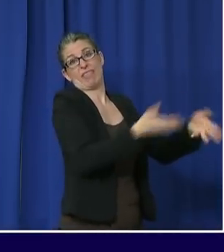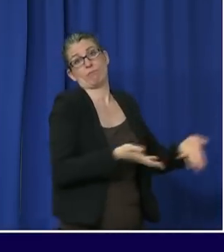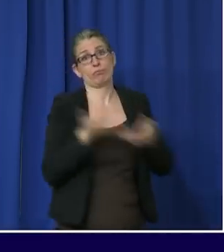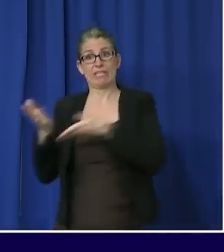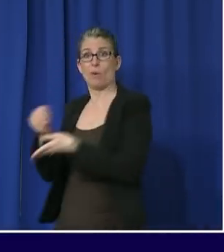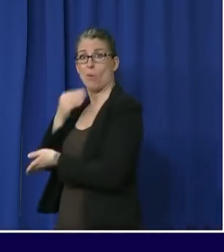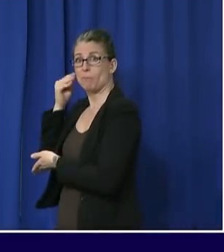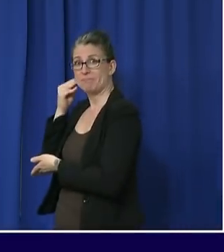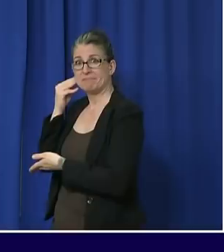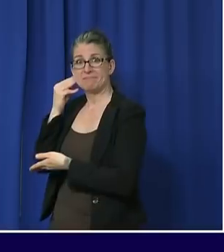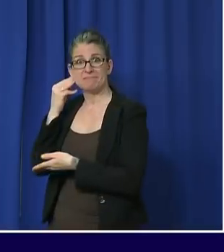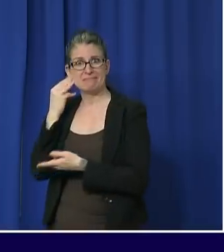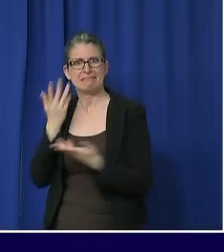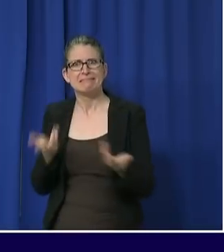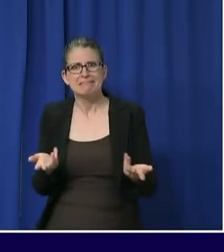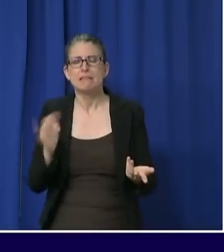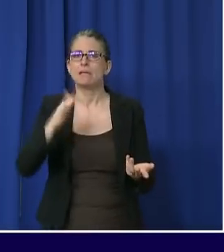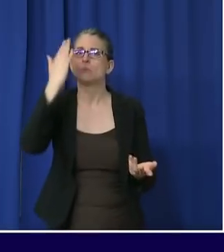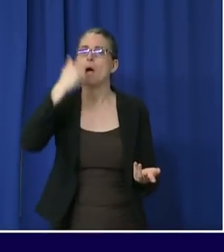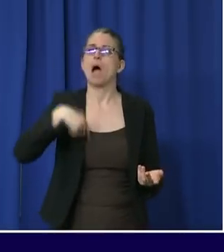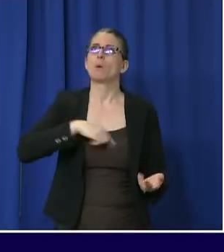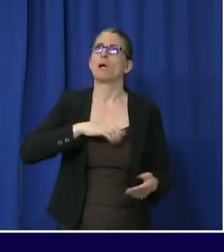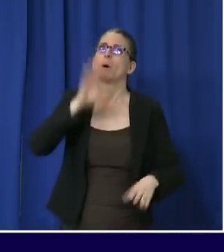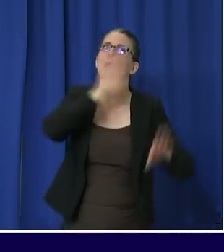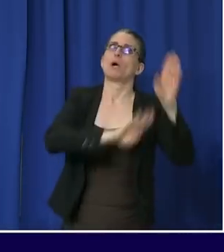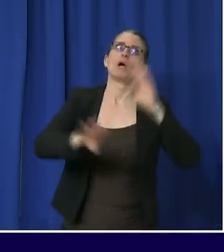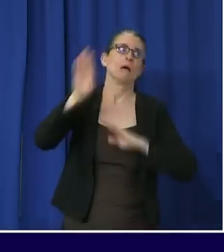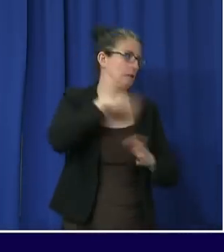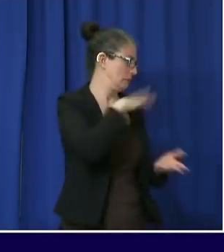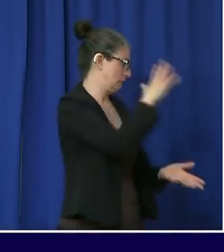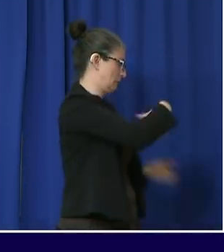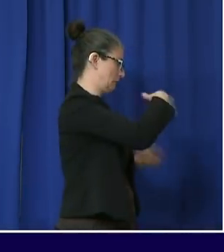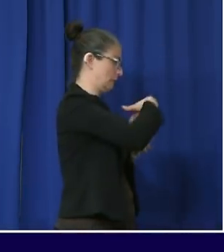care facilities as soon as we detect an uptick in cases.